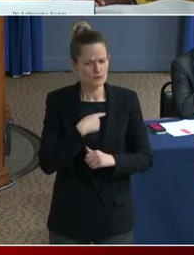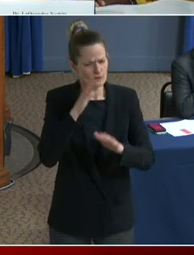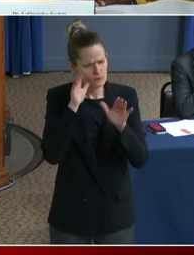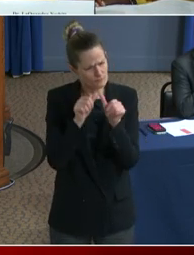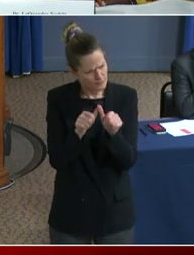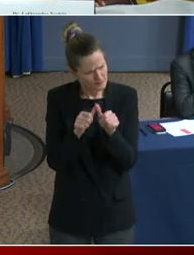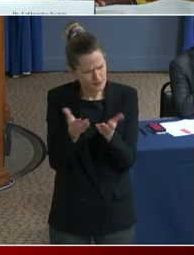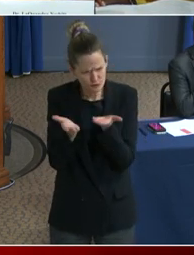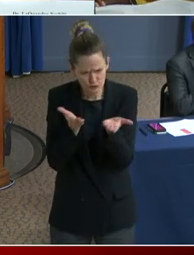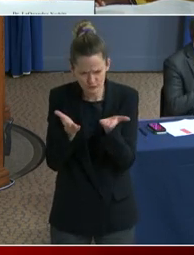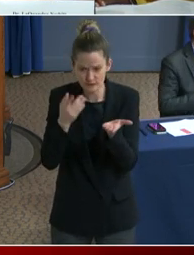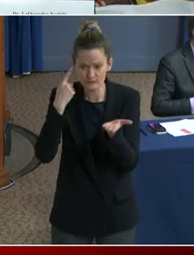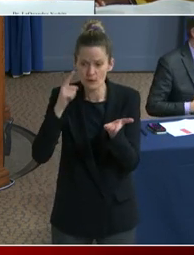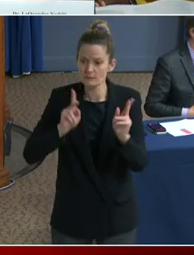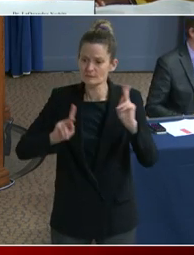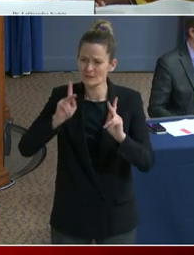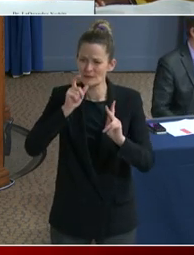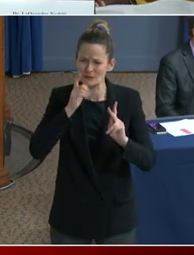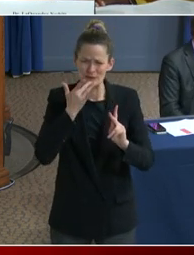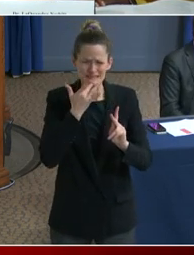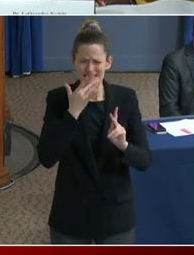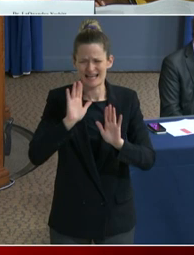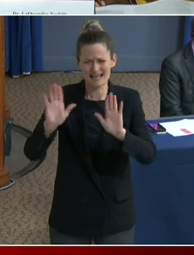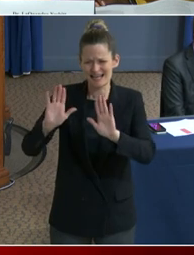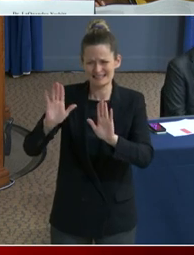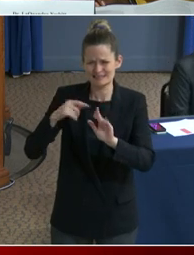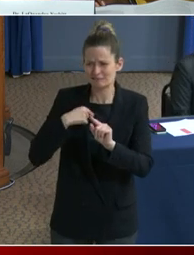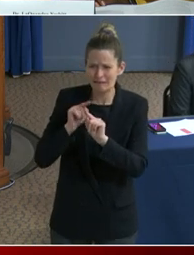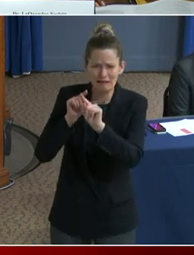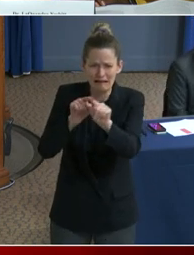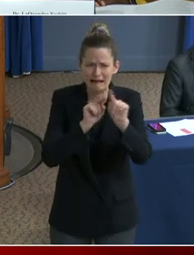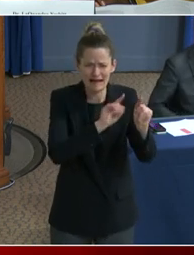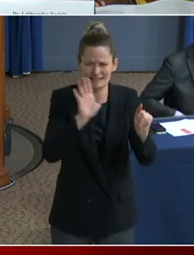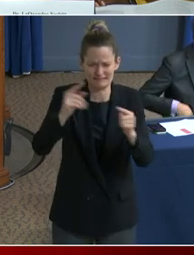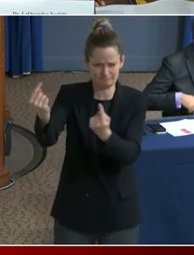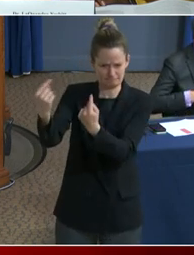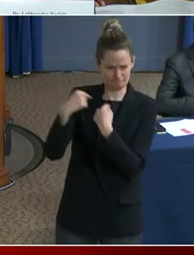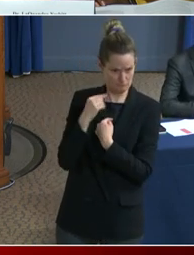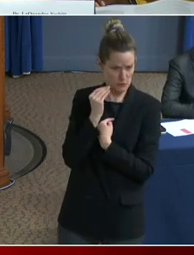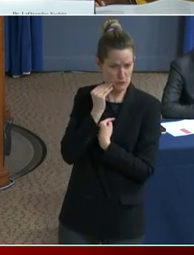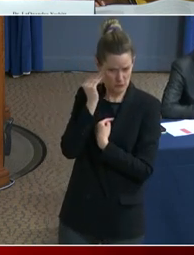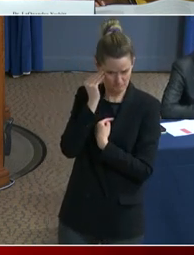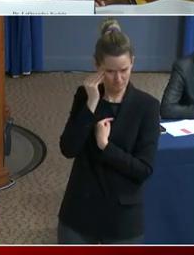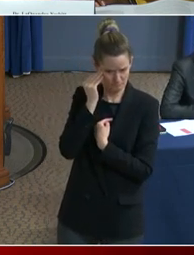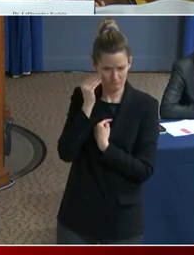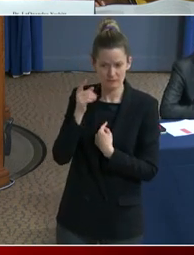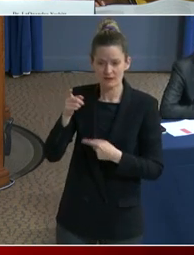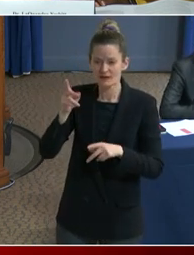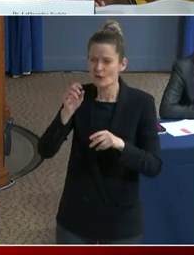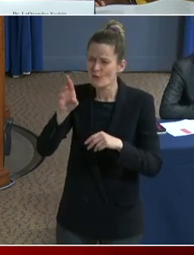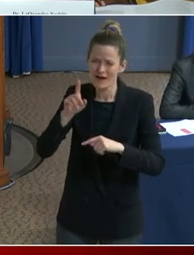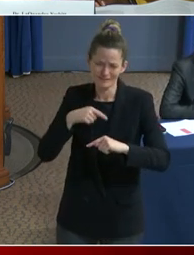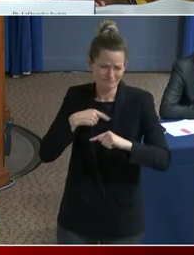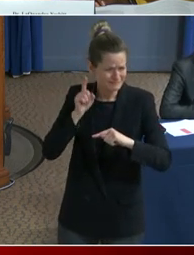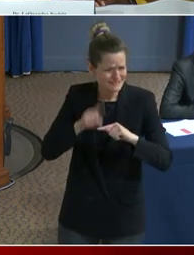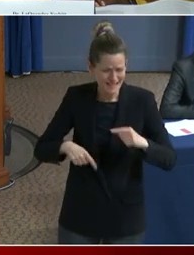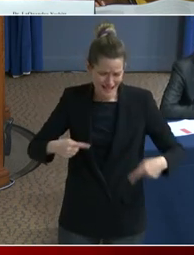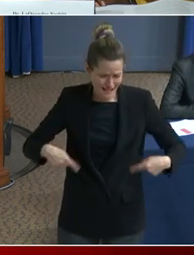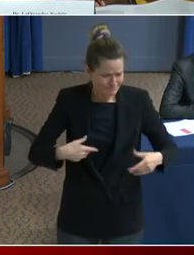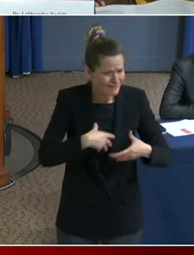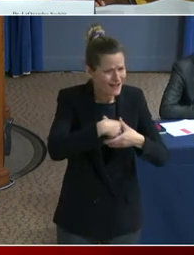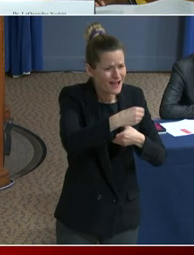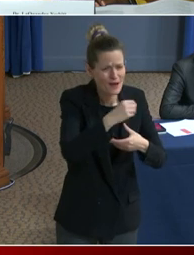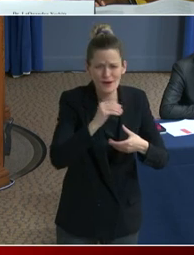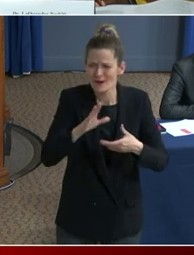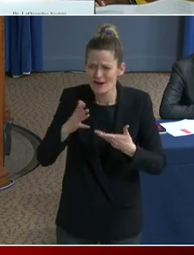at-home vaccination program. We know that not everyone has the ability to come out to a site to be vaccinated. This site